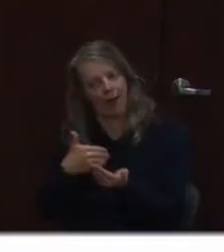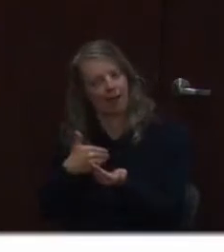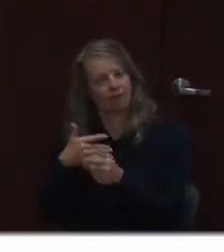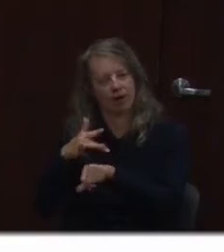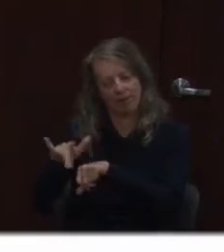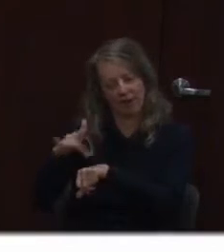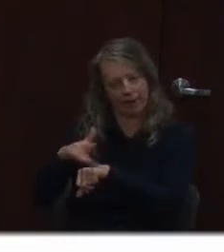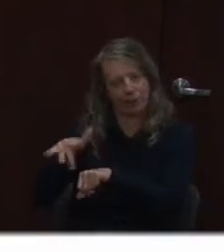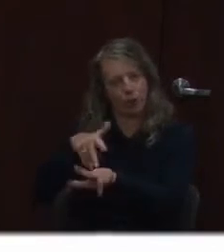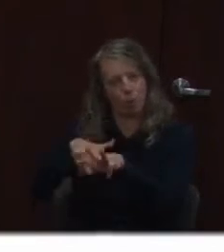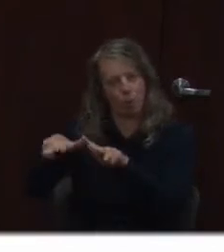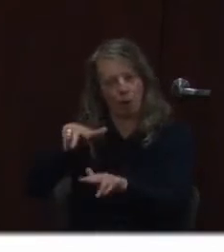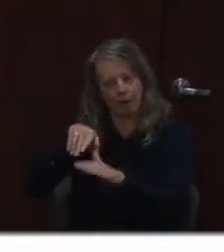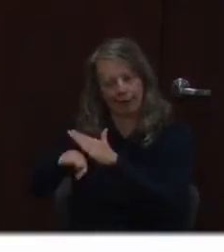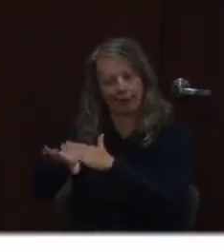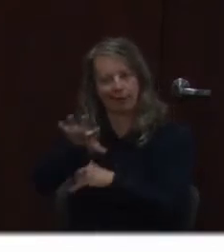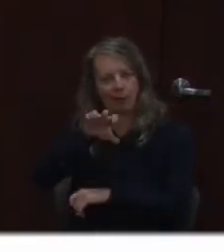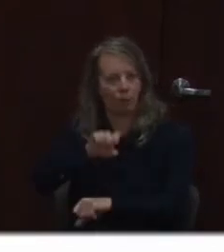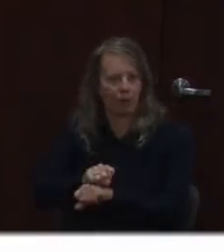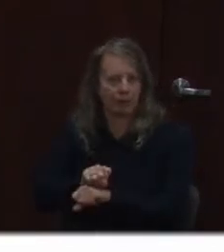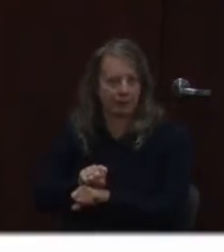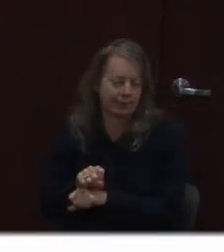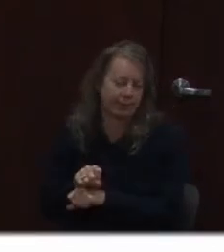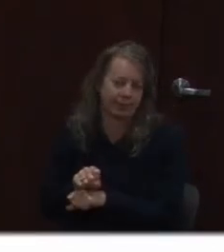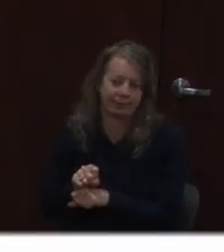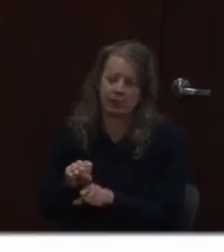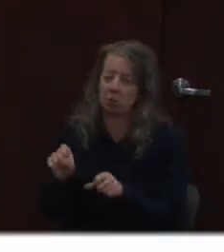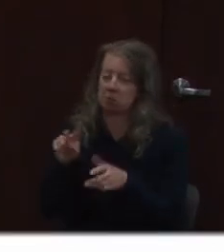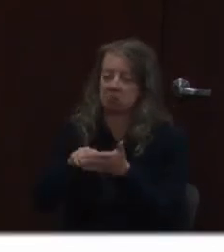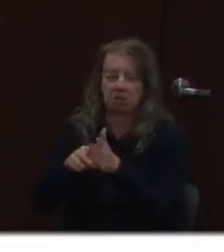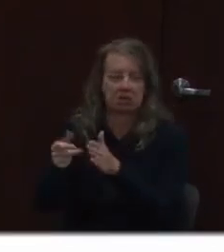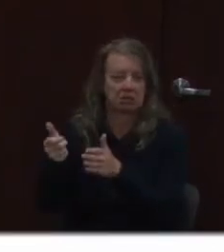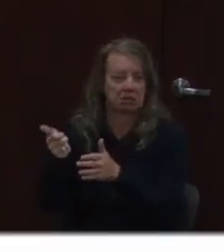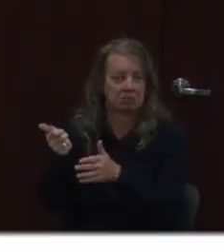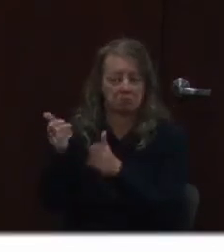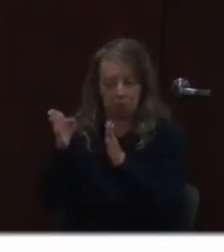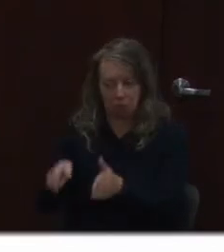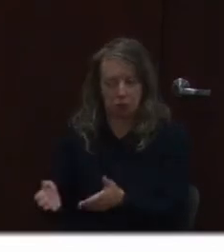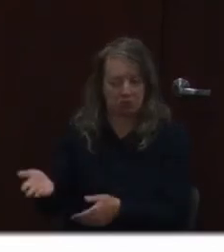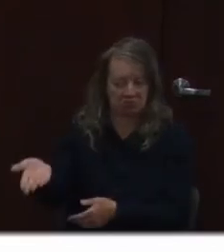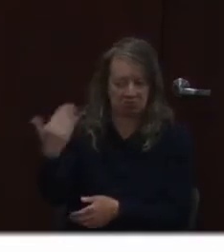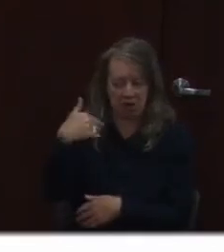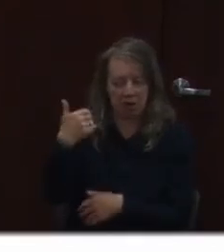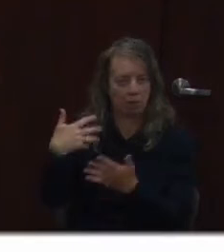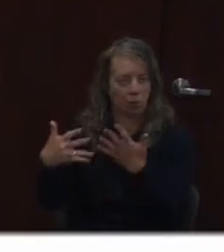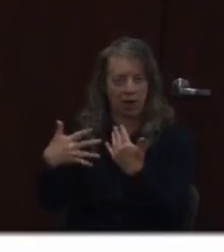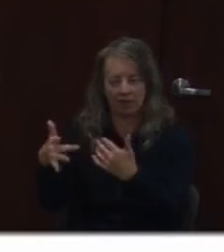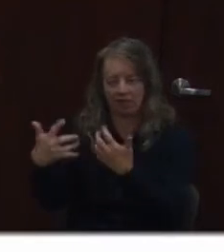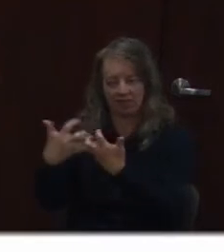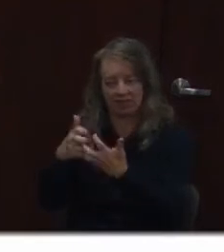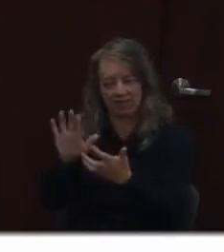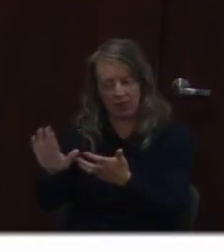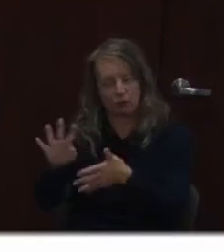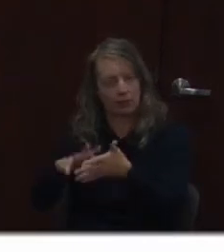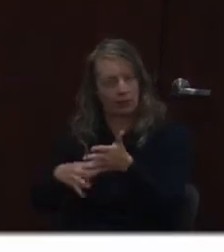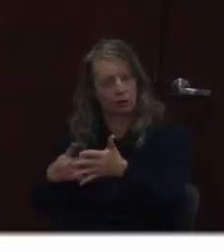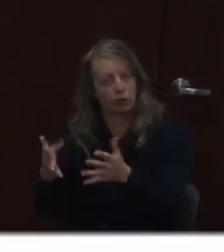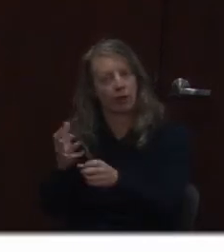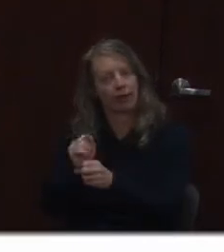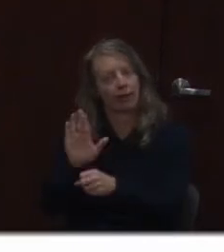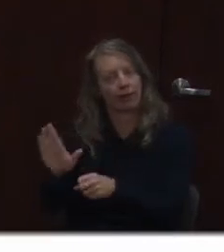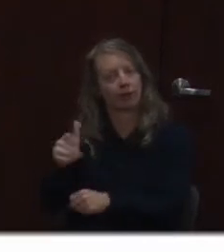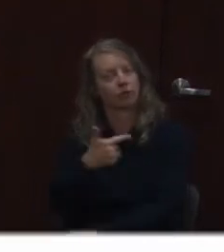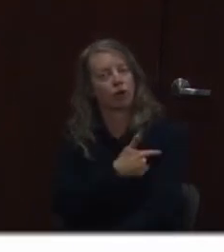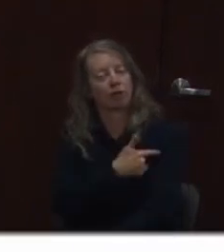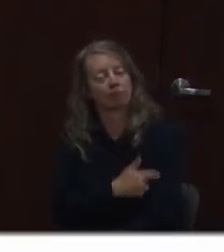desire during our vaccine business hours, allowing individuals to drop in at their convenience and get their vaccine.